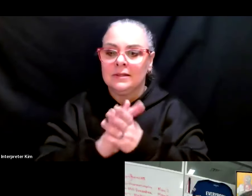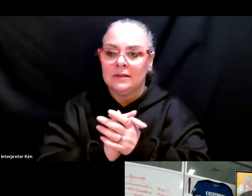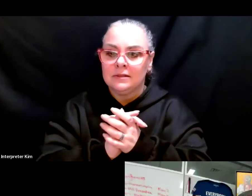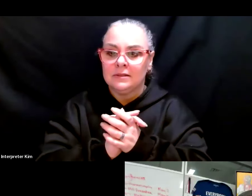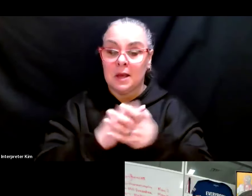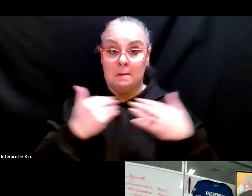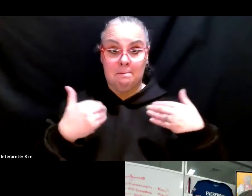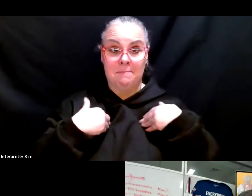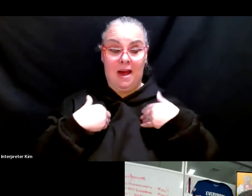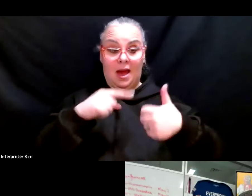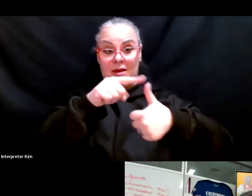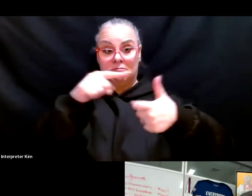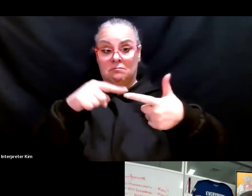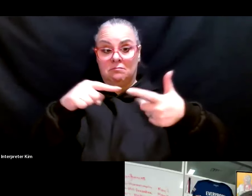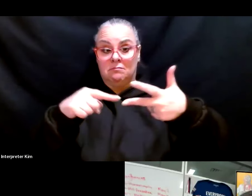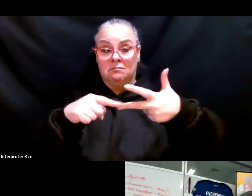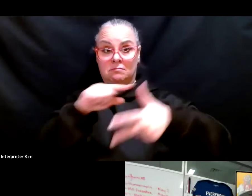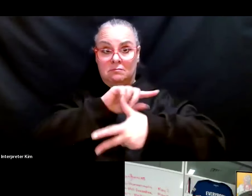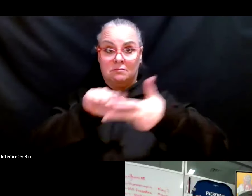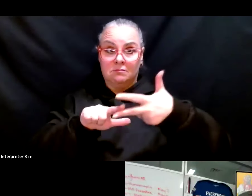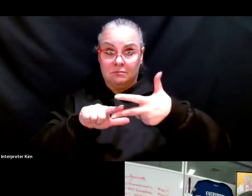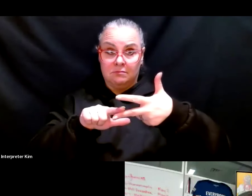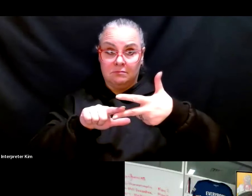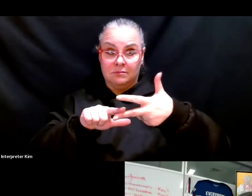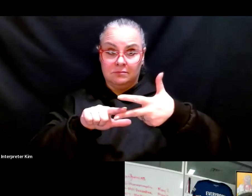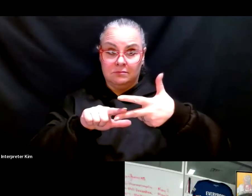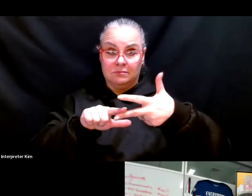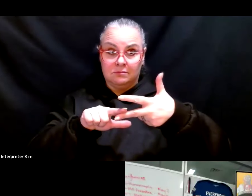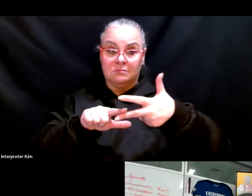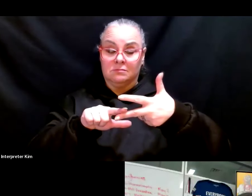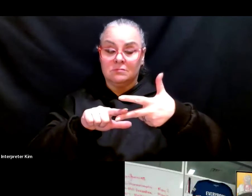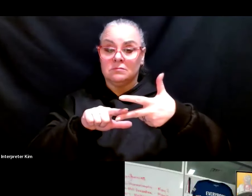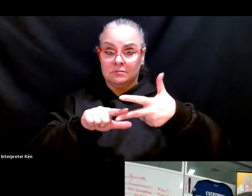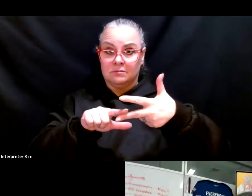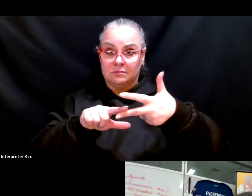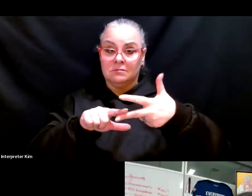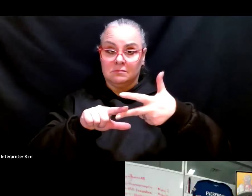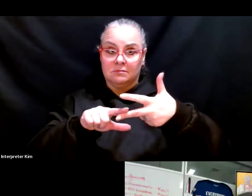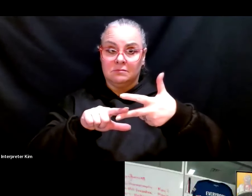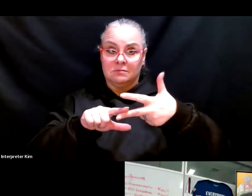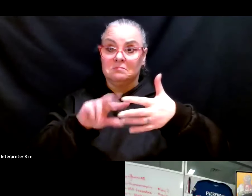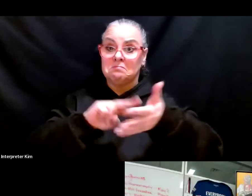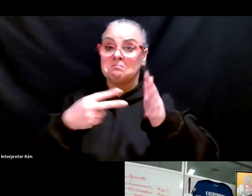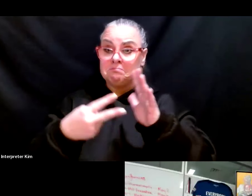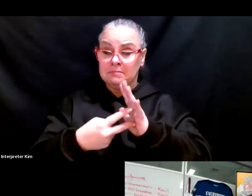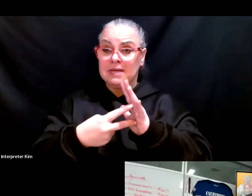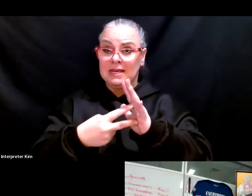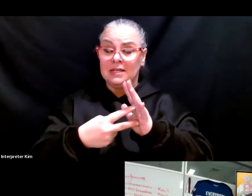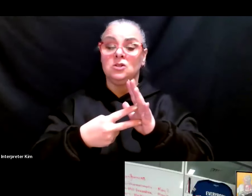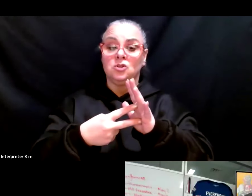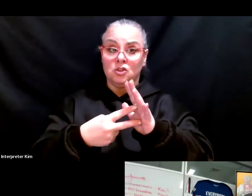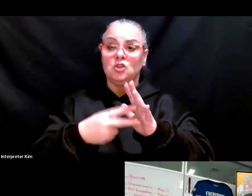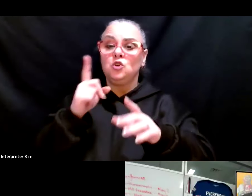my referencing these organizations is to acknowledge that folks can, attempt to identify